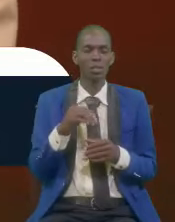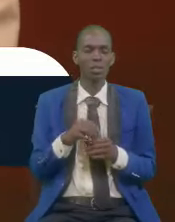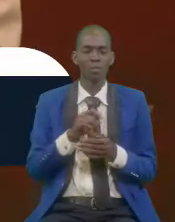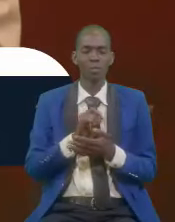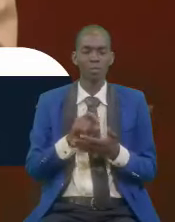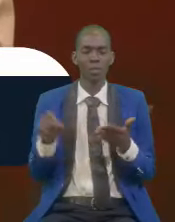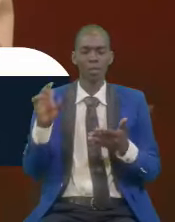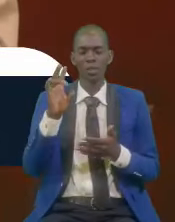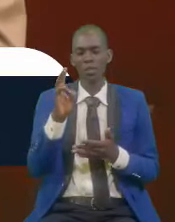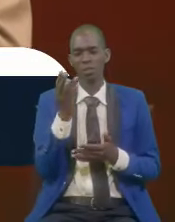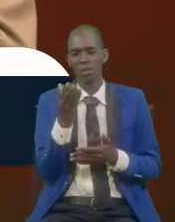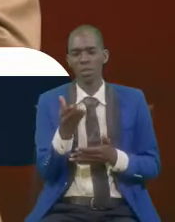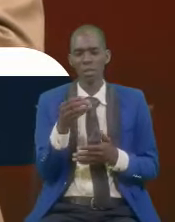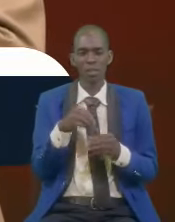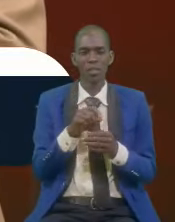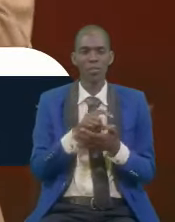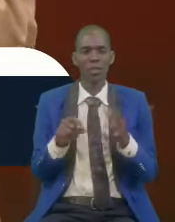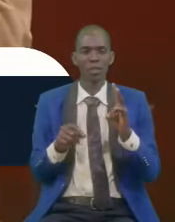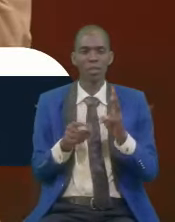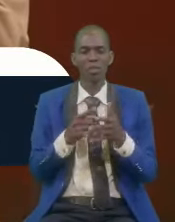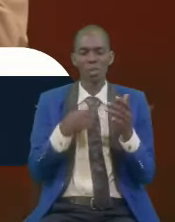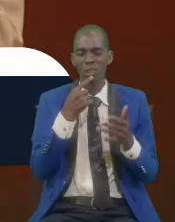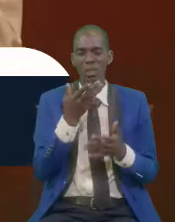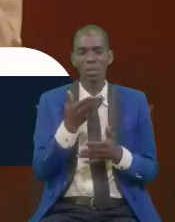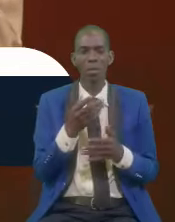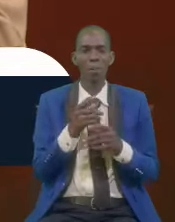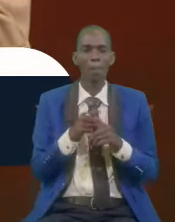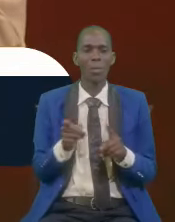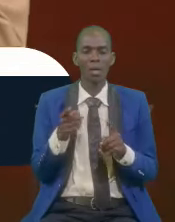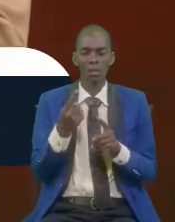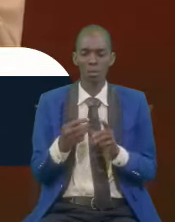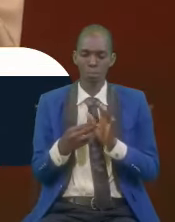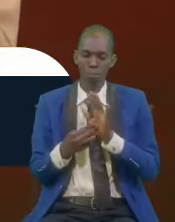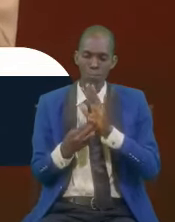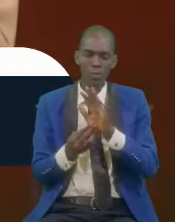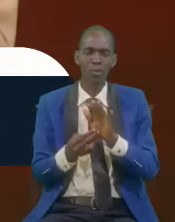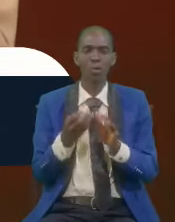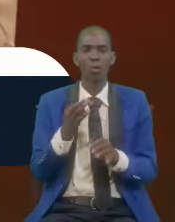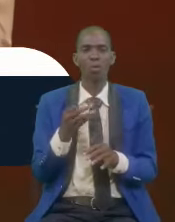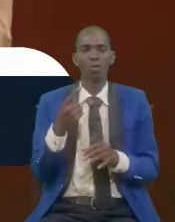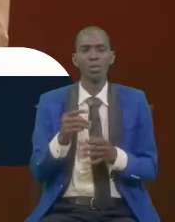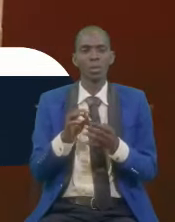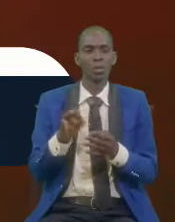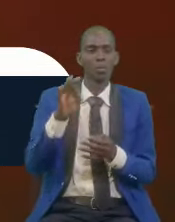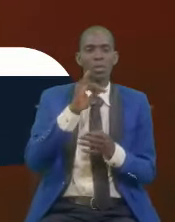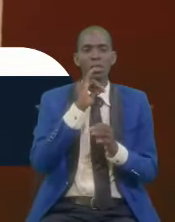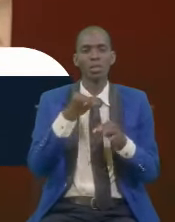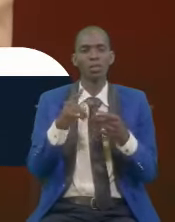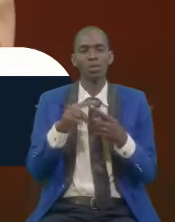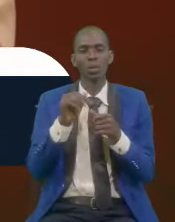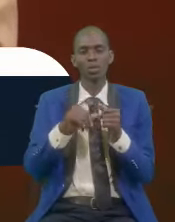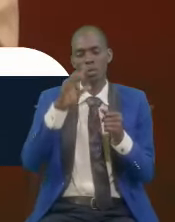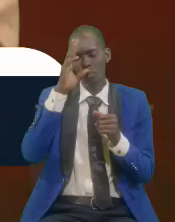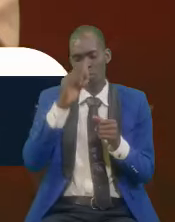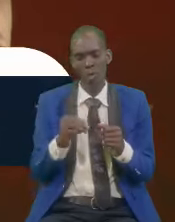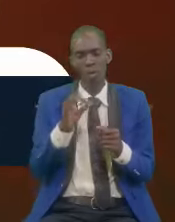verse 7 there. In verse 7, but the manifestation of the Spirit is given to